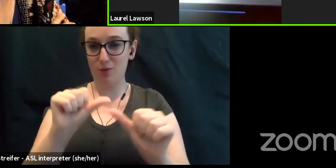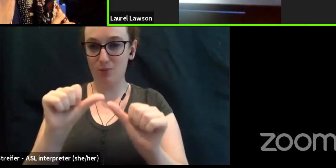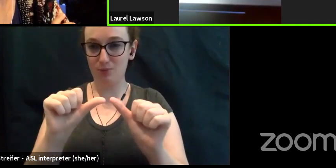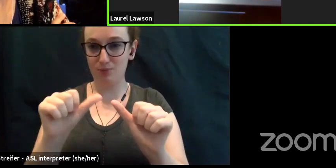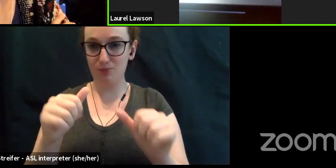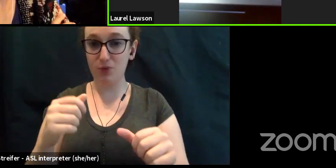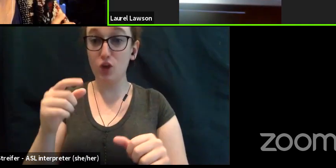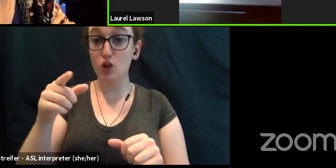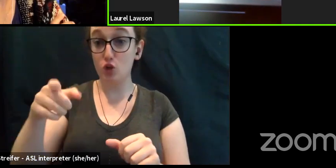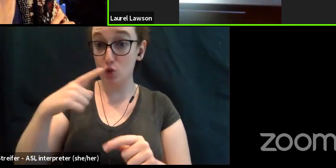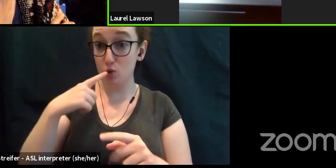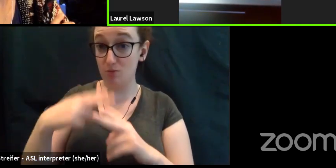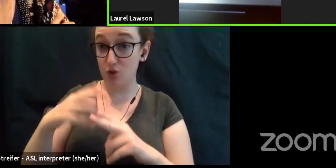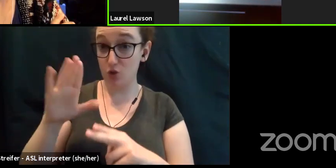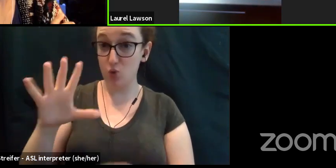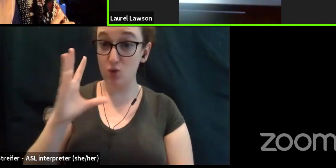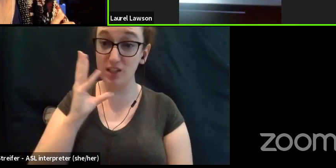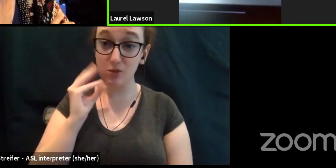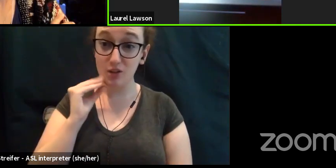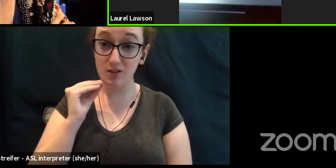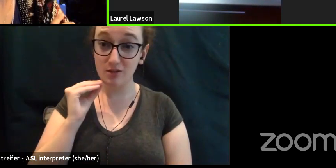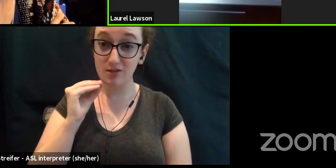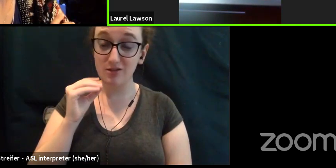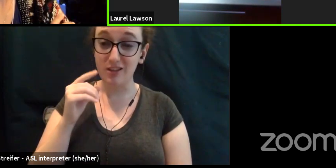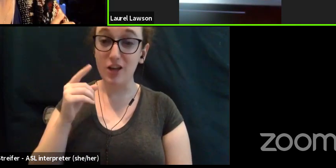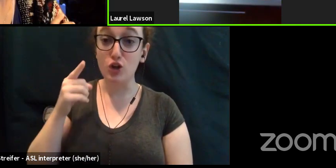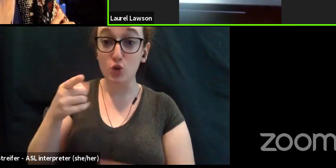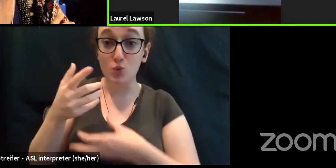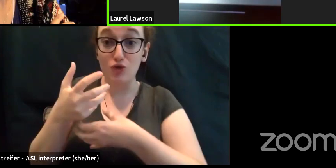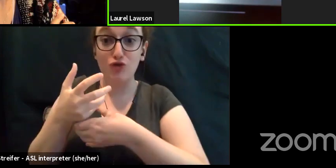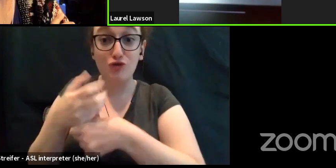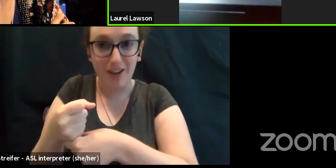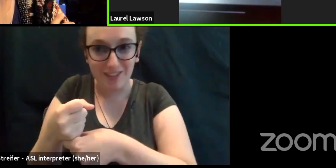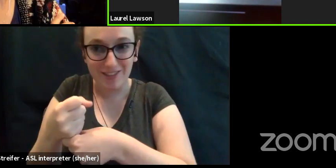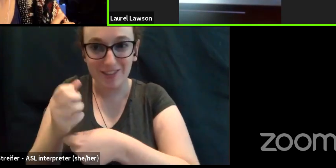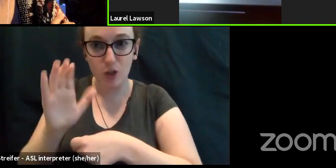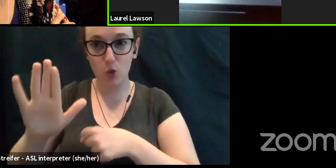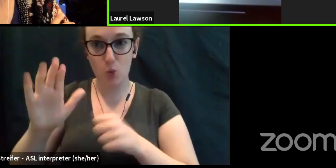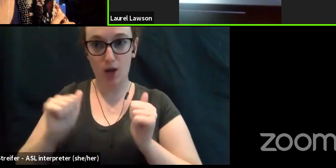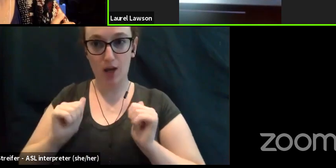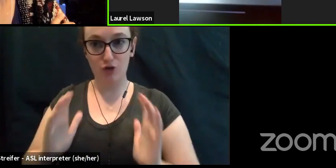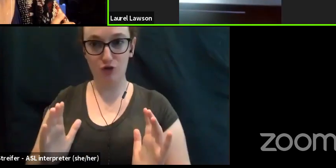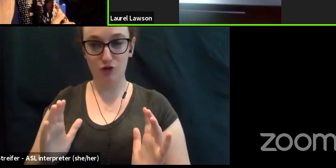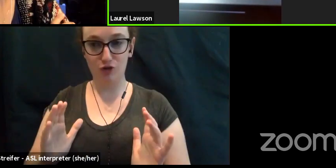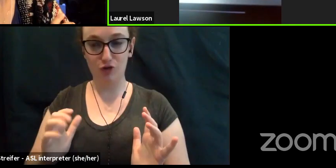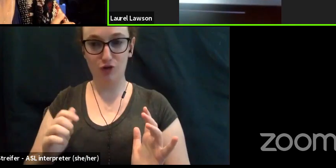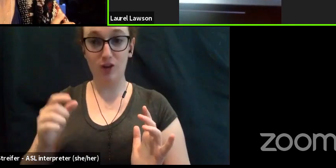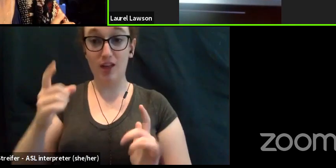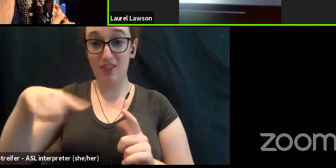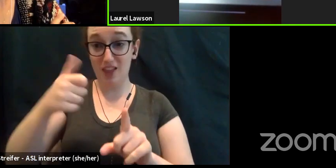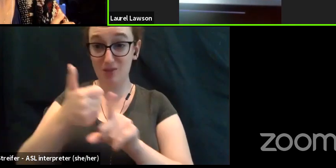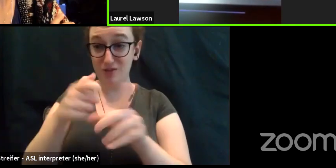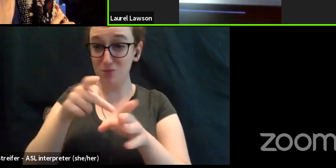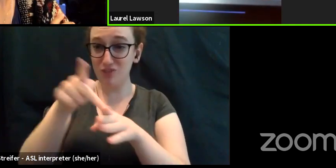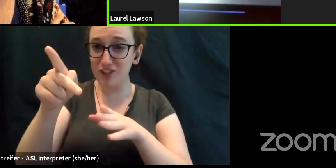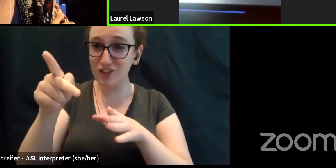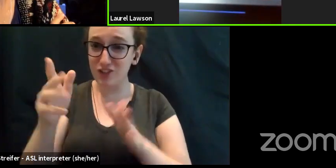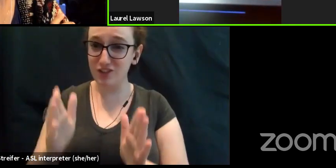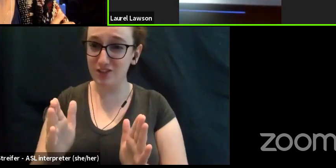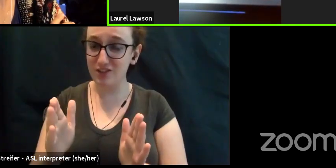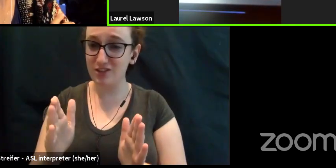when you say that is that you trust your actors to be professionals, to do what they need to do, and we